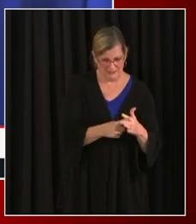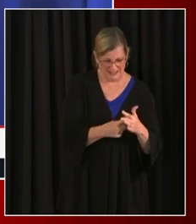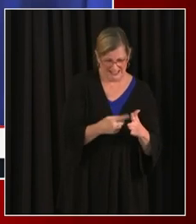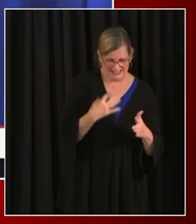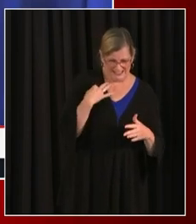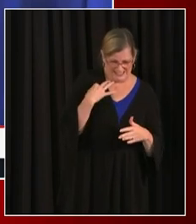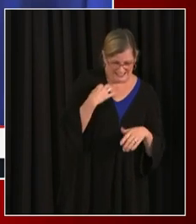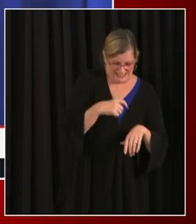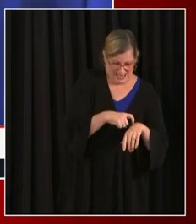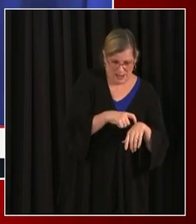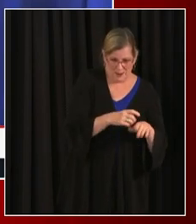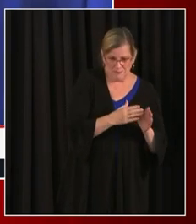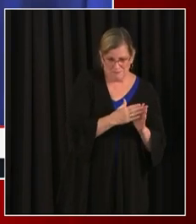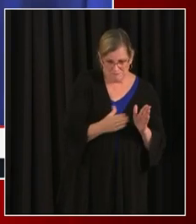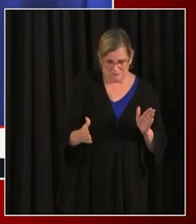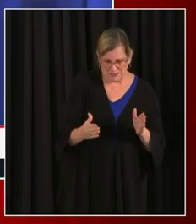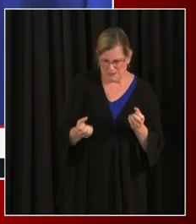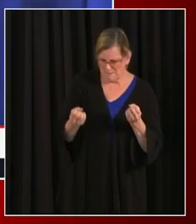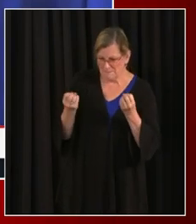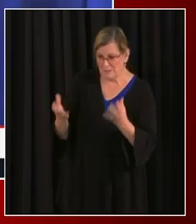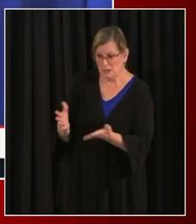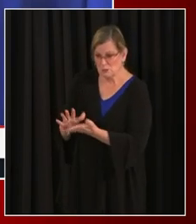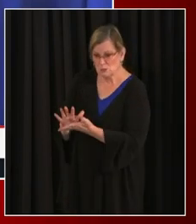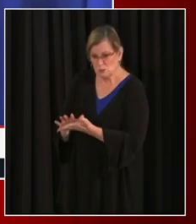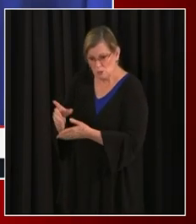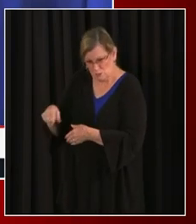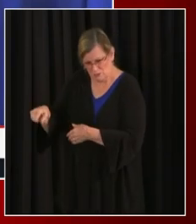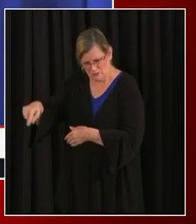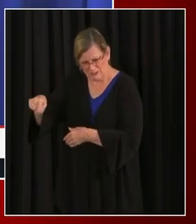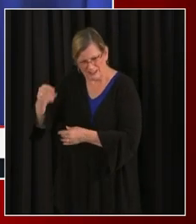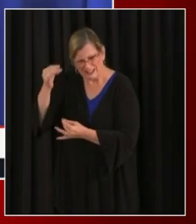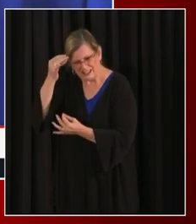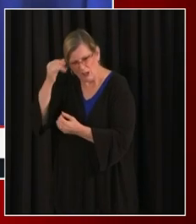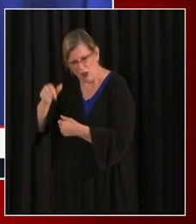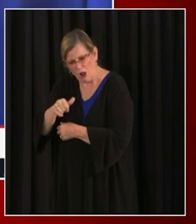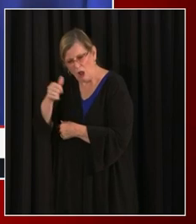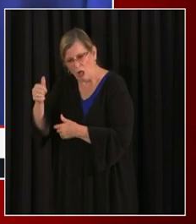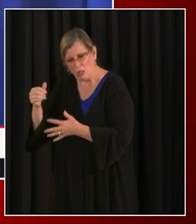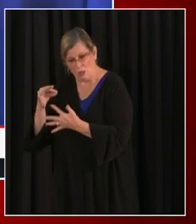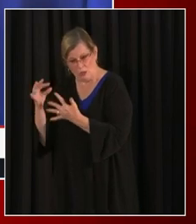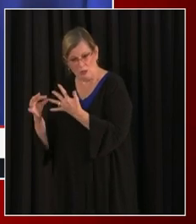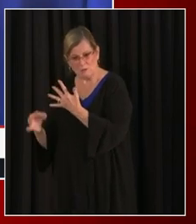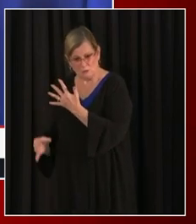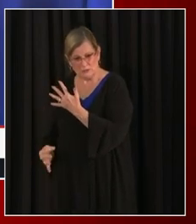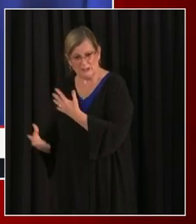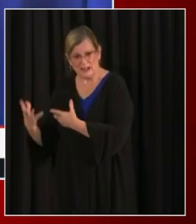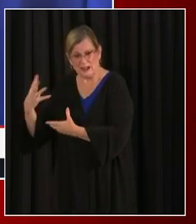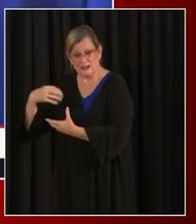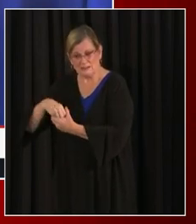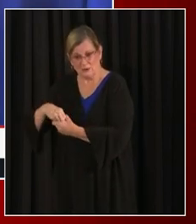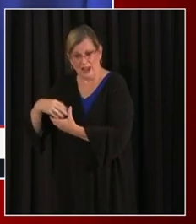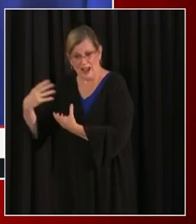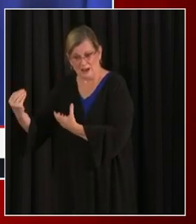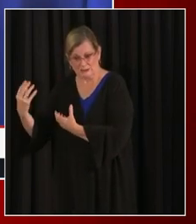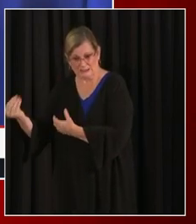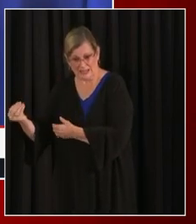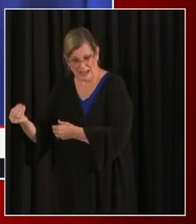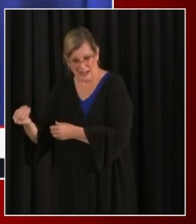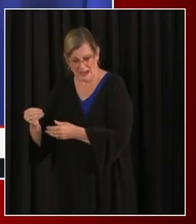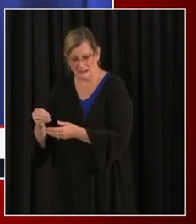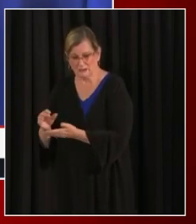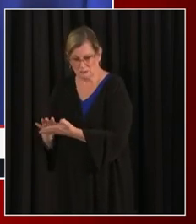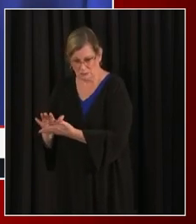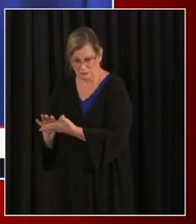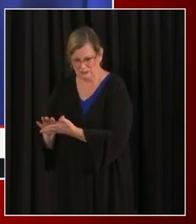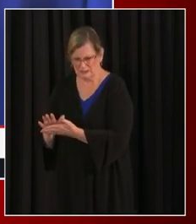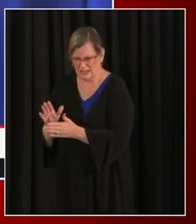many schools, for example, that are exploring a number of different options, including outside learning as well. So I anticipate